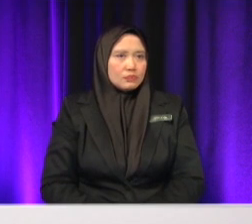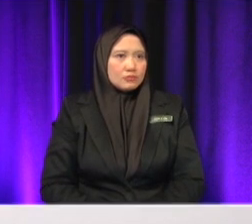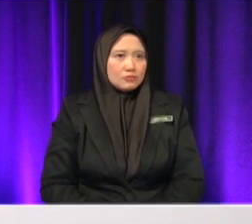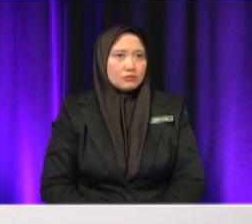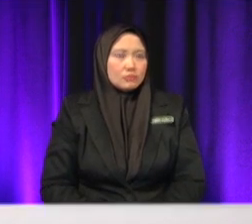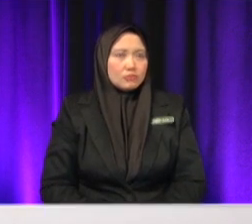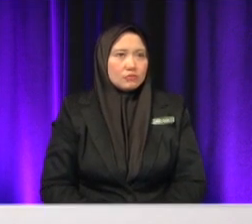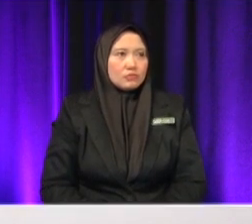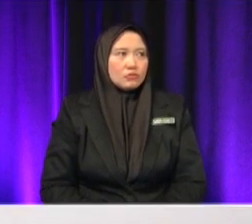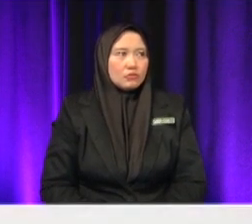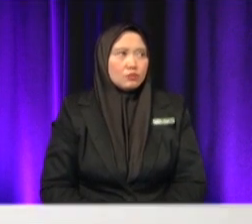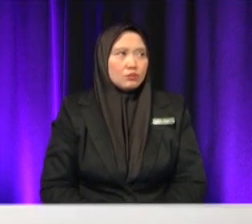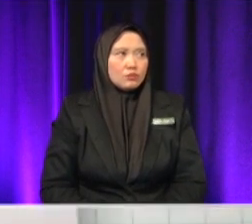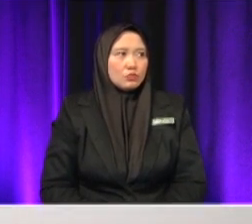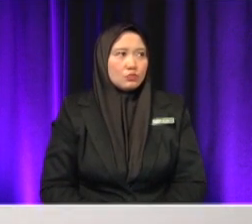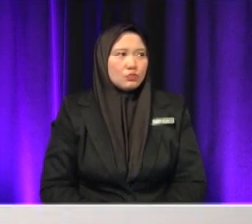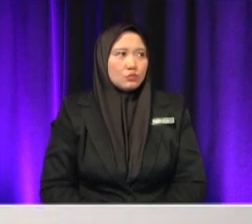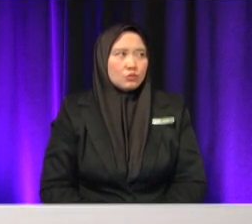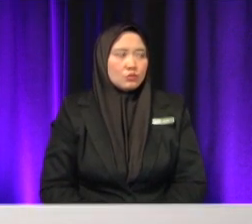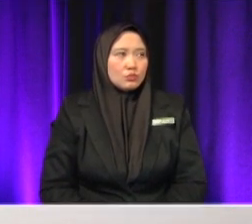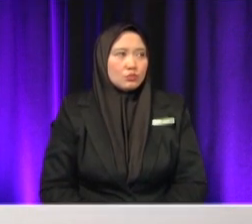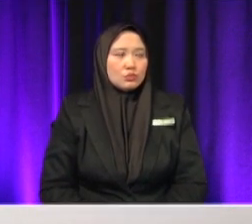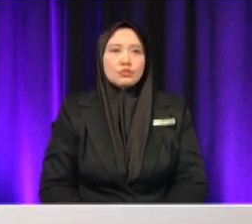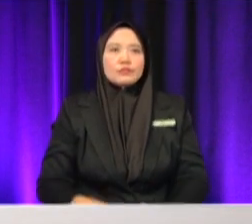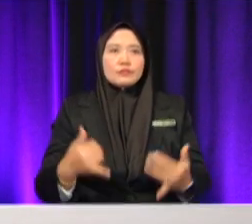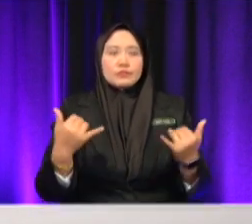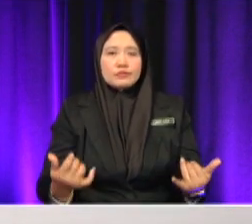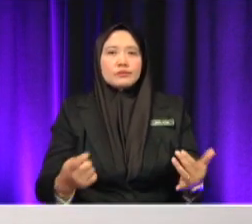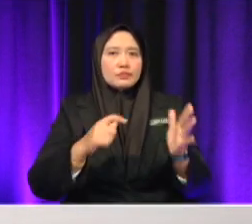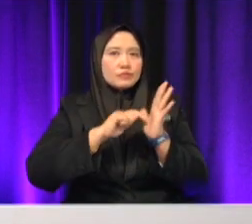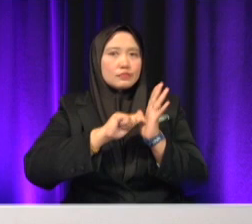I must say true is the keyword. Okay, so